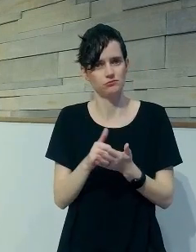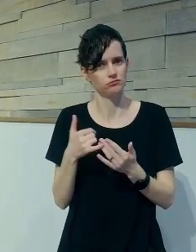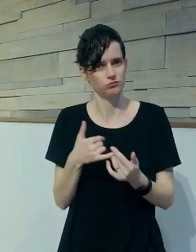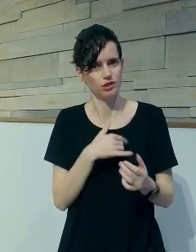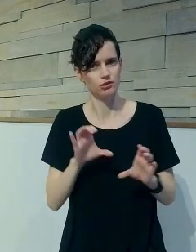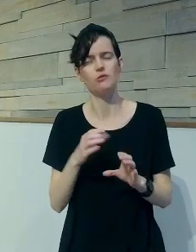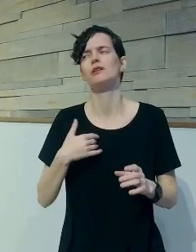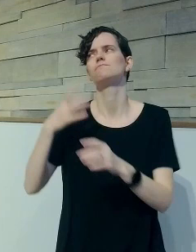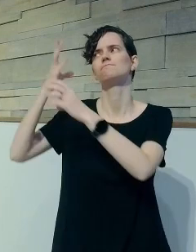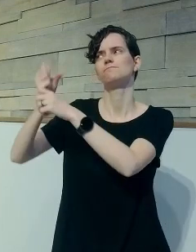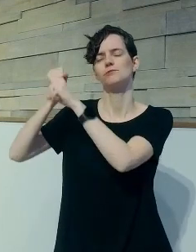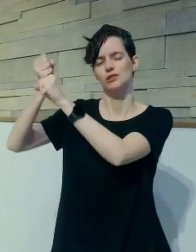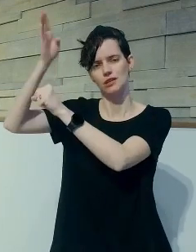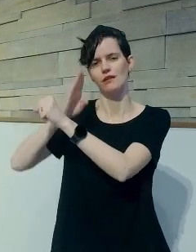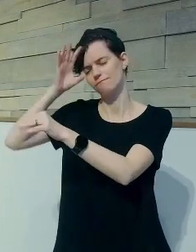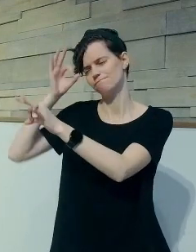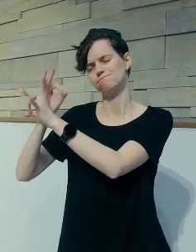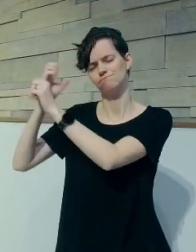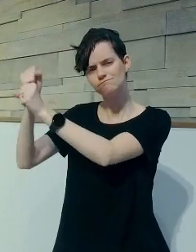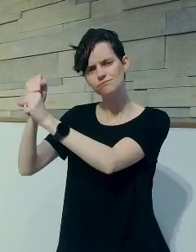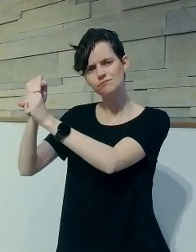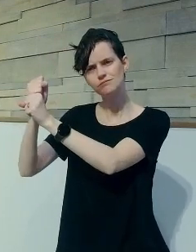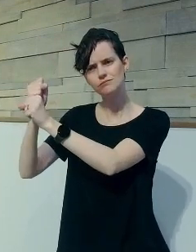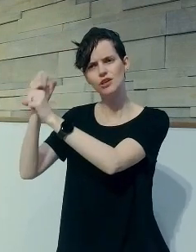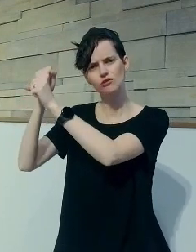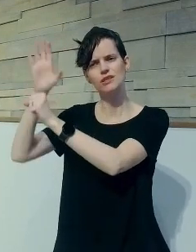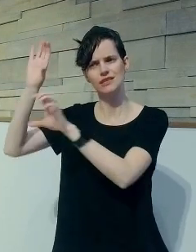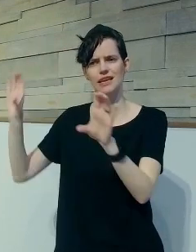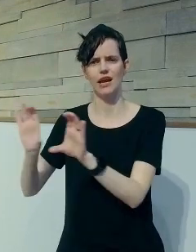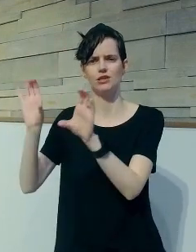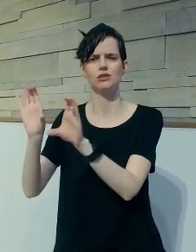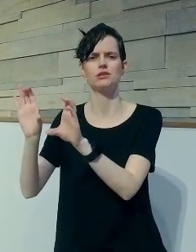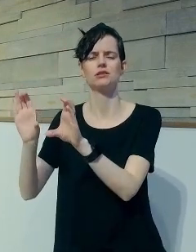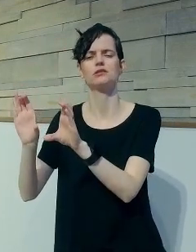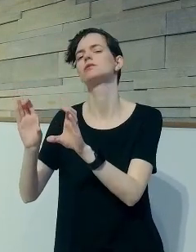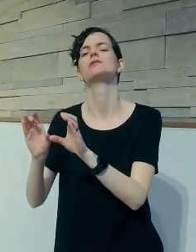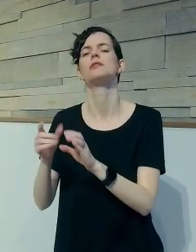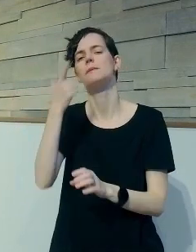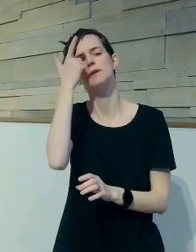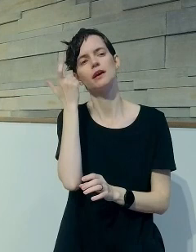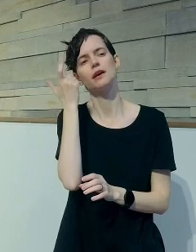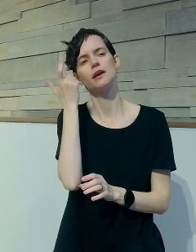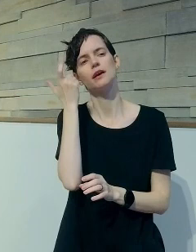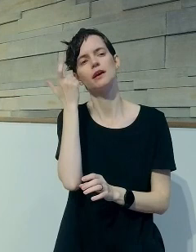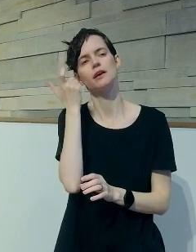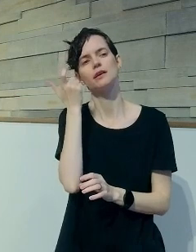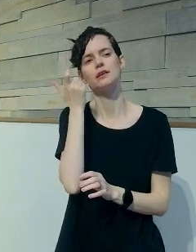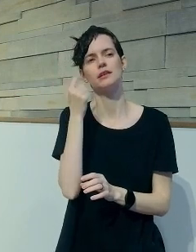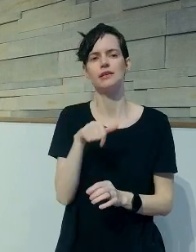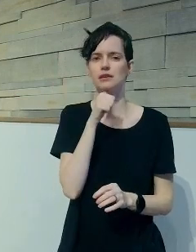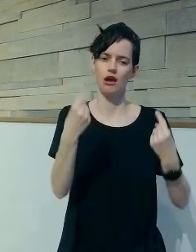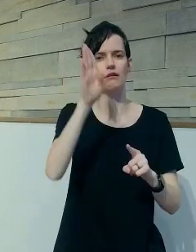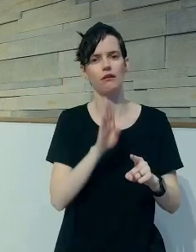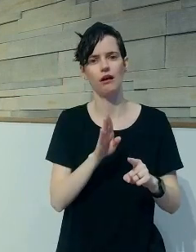We have faith in God, and we trust in His actions. Because this really isn't an argument about